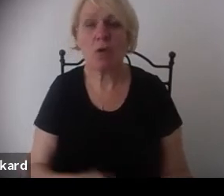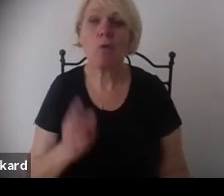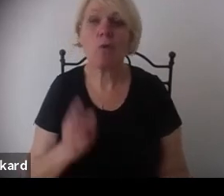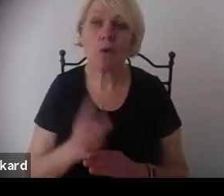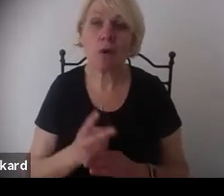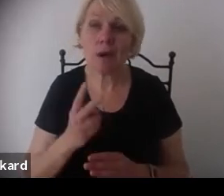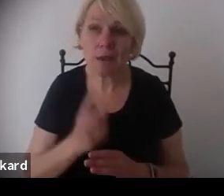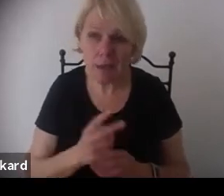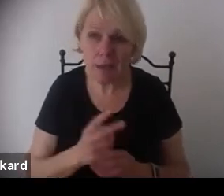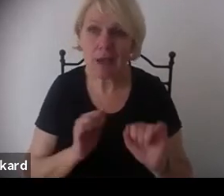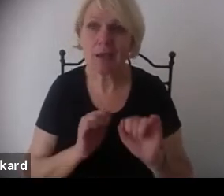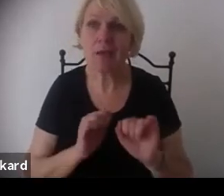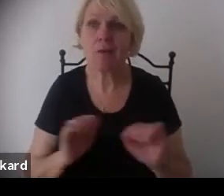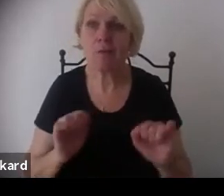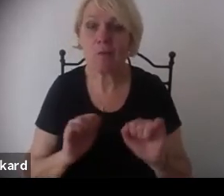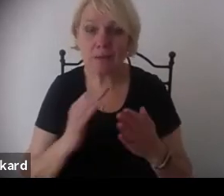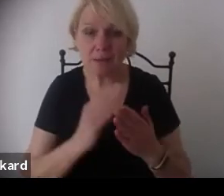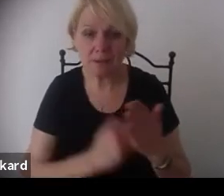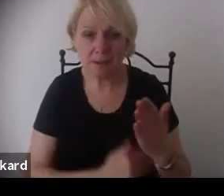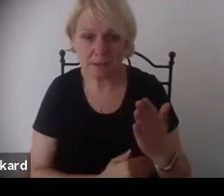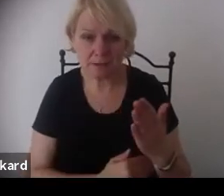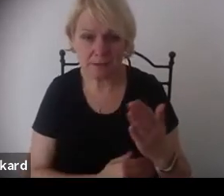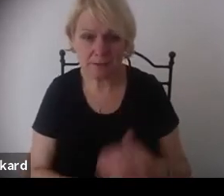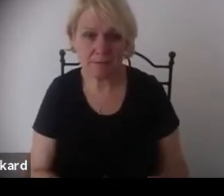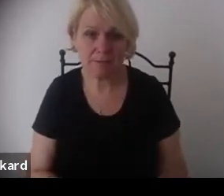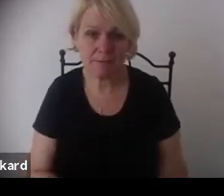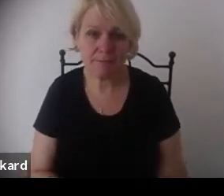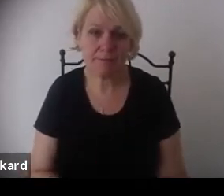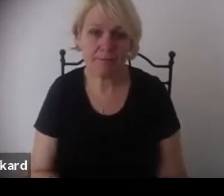wait list to the norm.